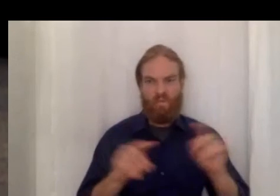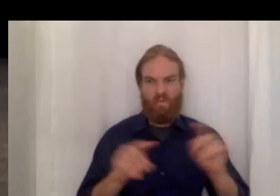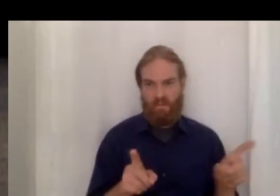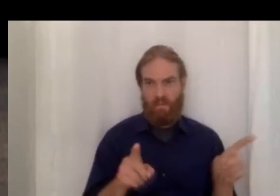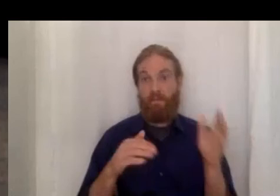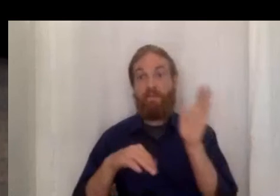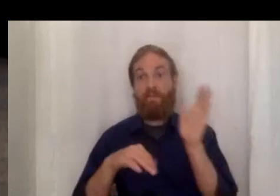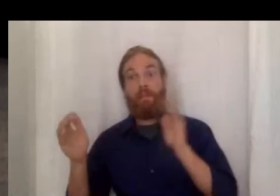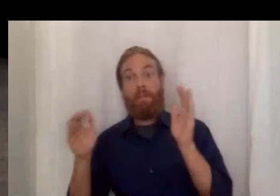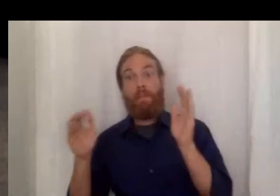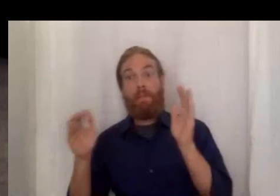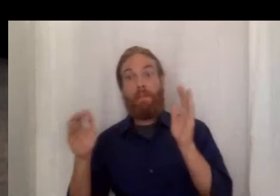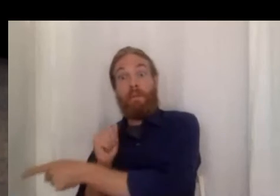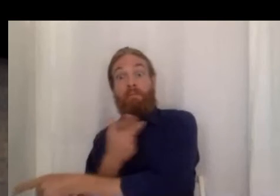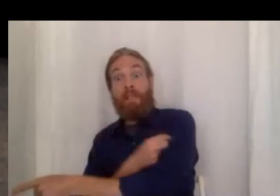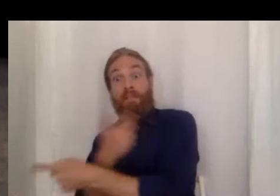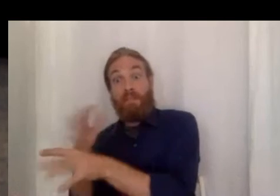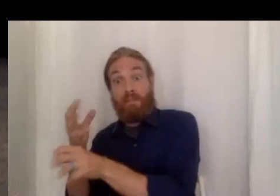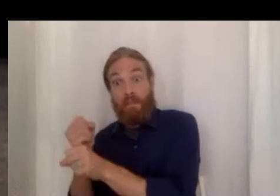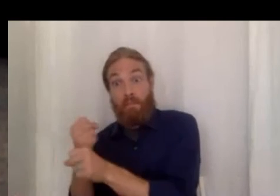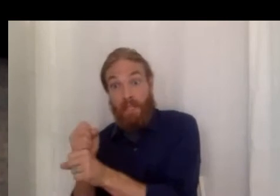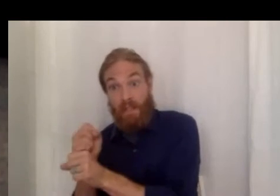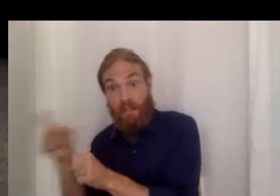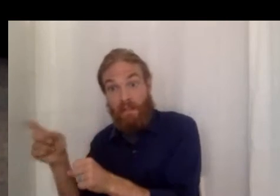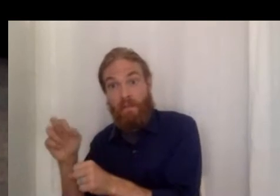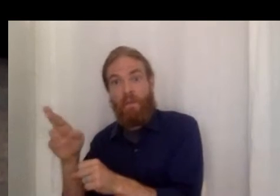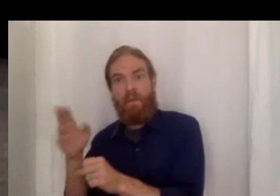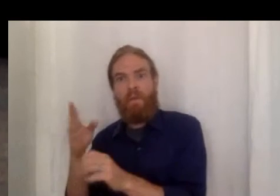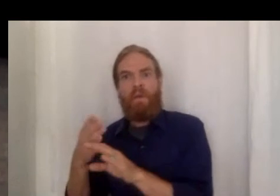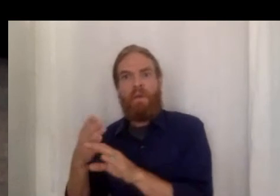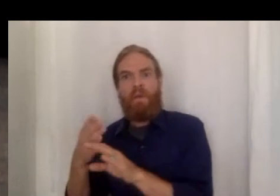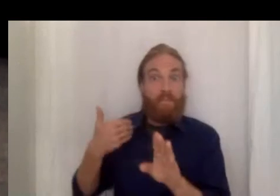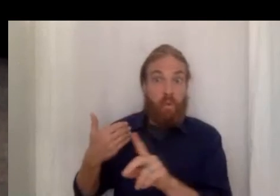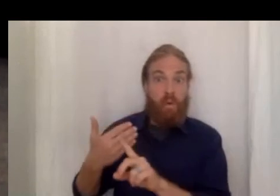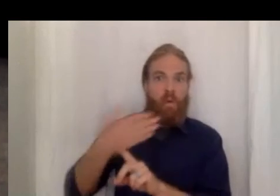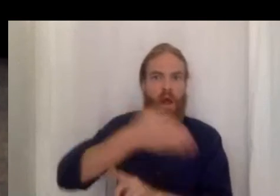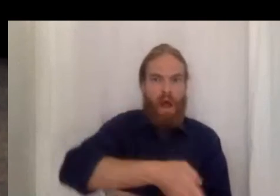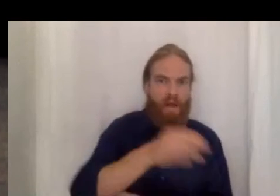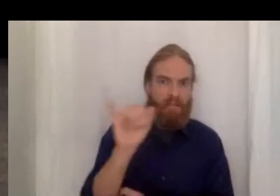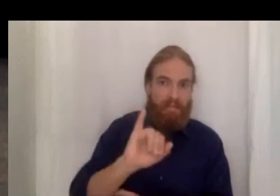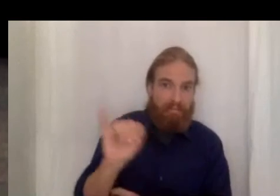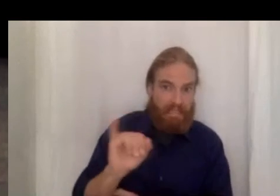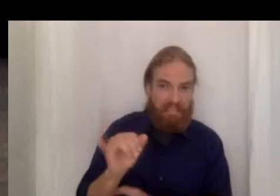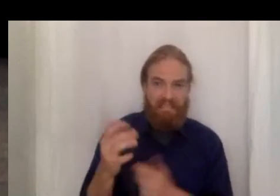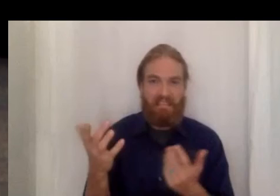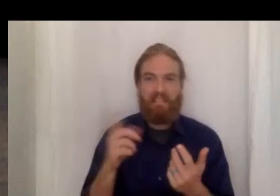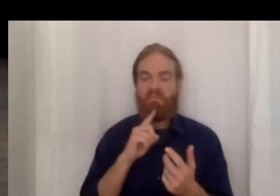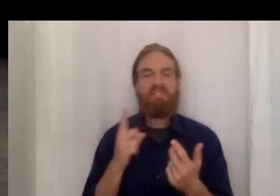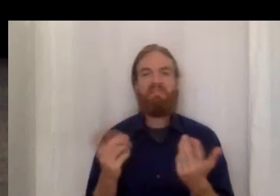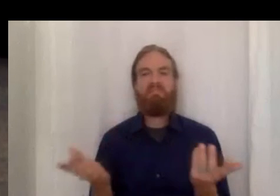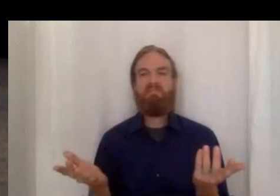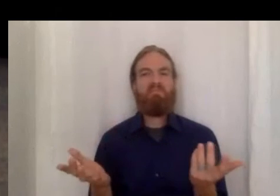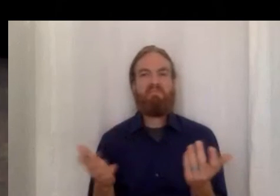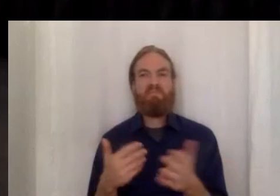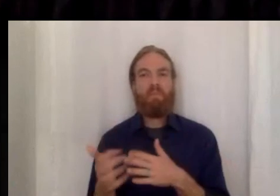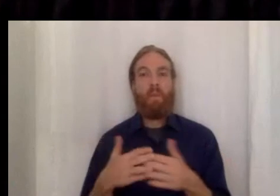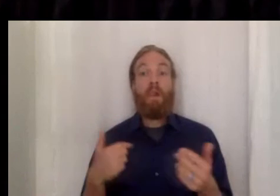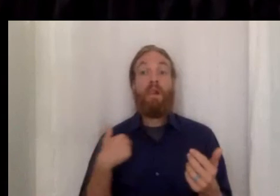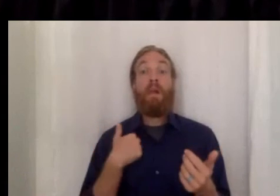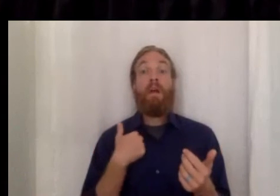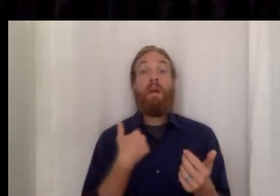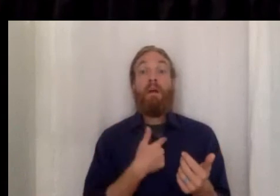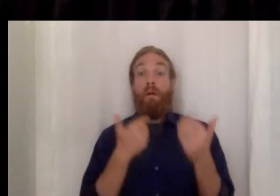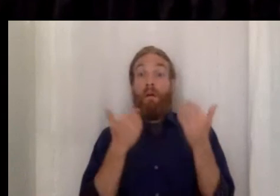this time, we don't recommend routinely testing patients for antibodies after getting vaccines. What about after getting the